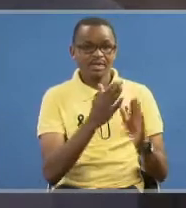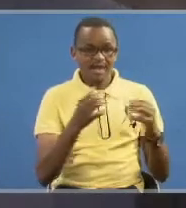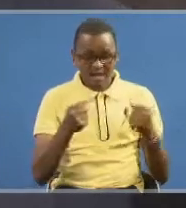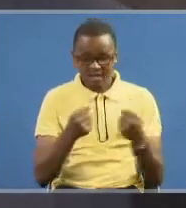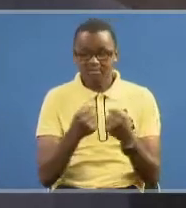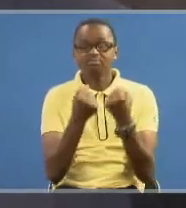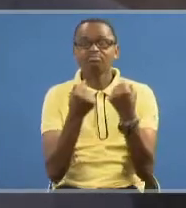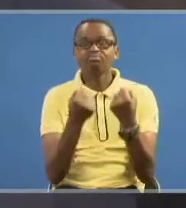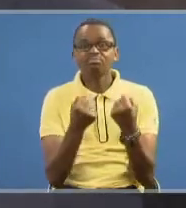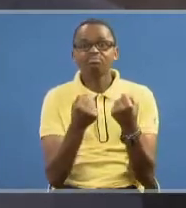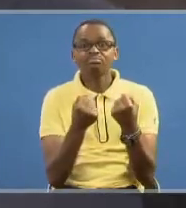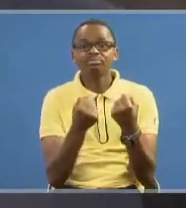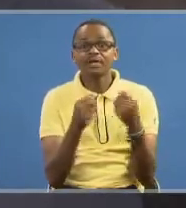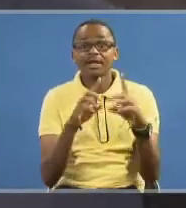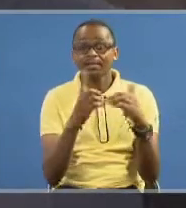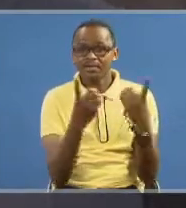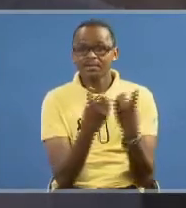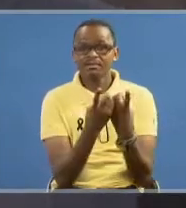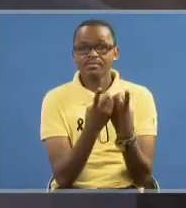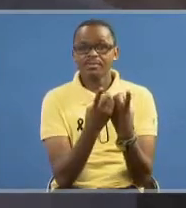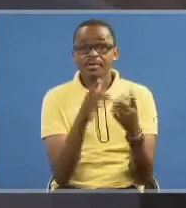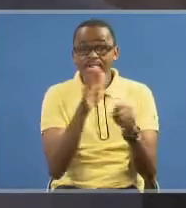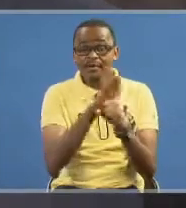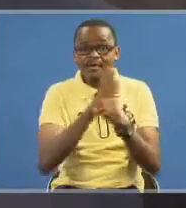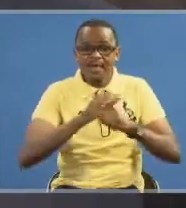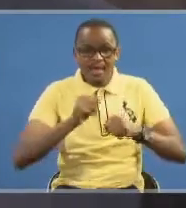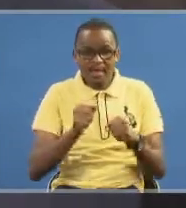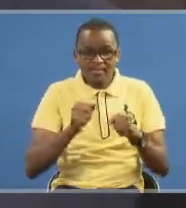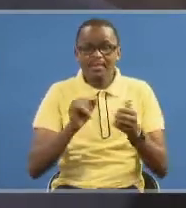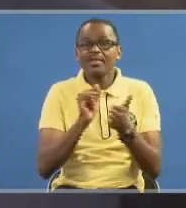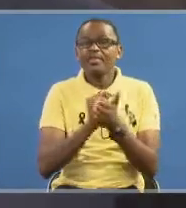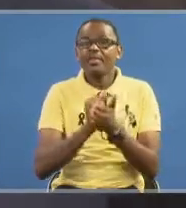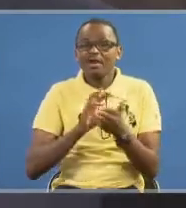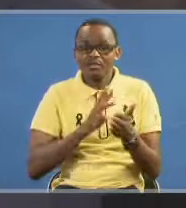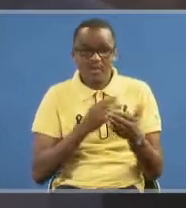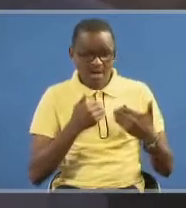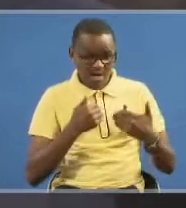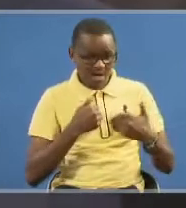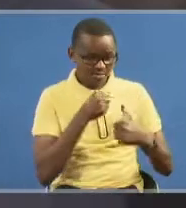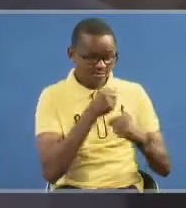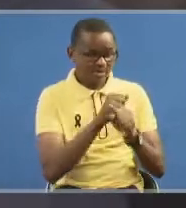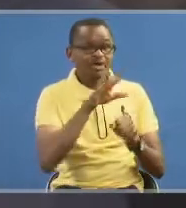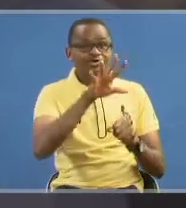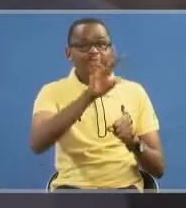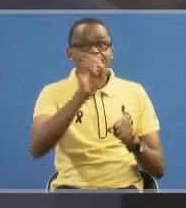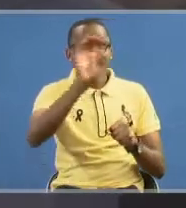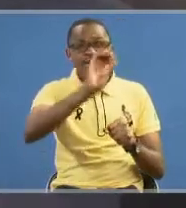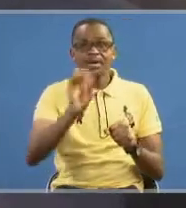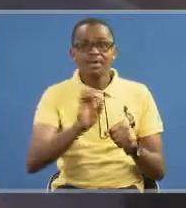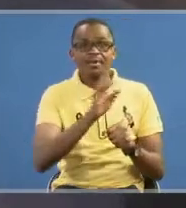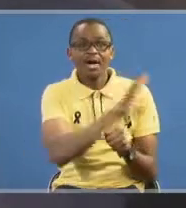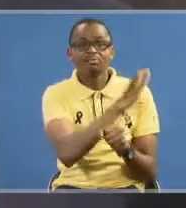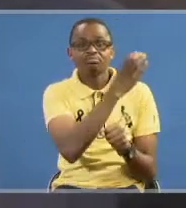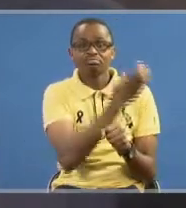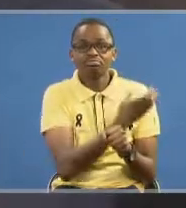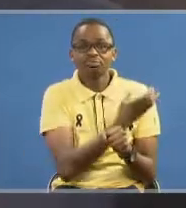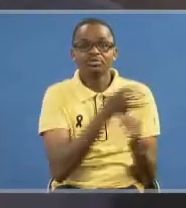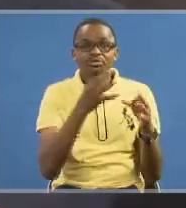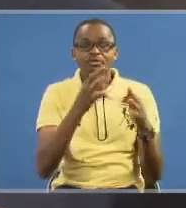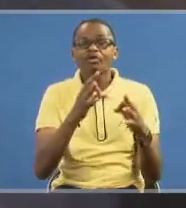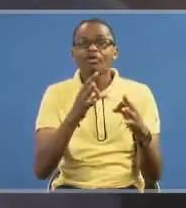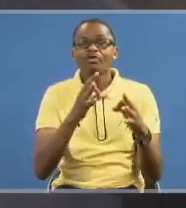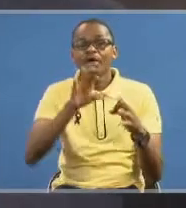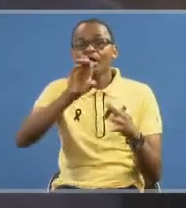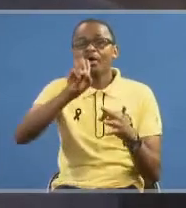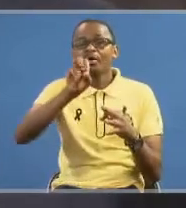accident and emergency department. I'm also very happy to note that we will be able to operate at 50% capacity of the